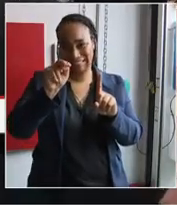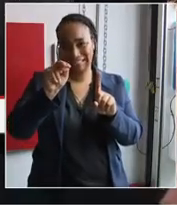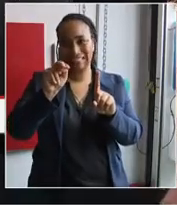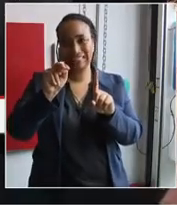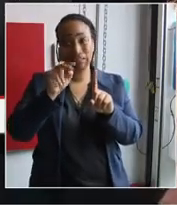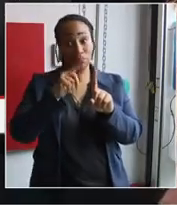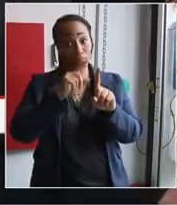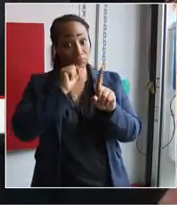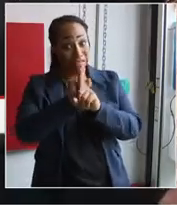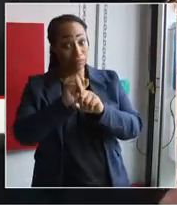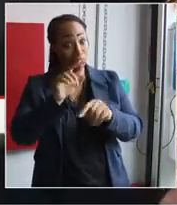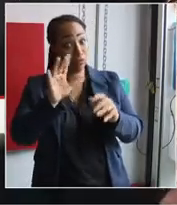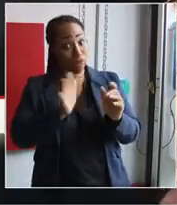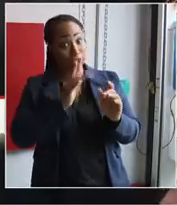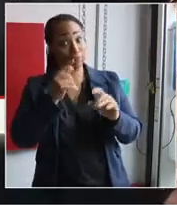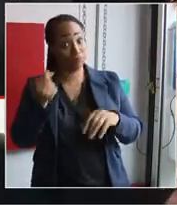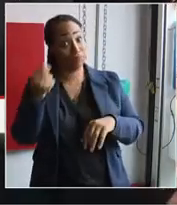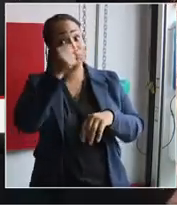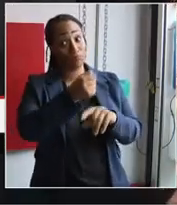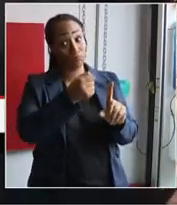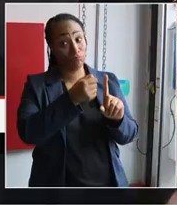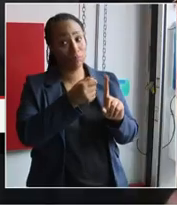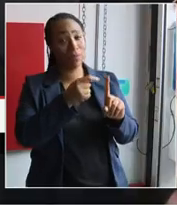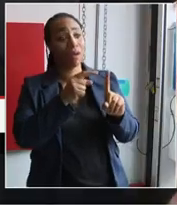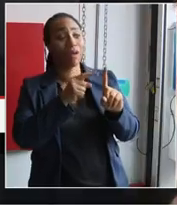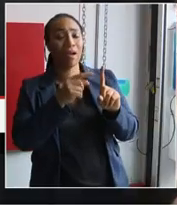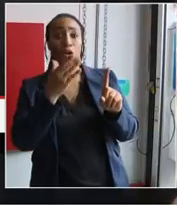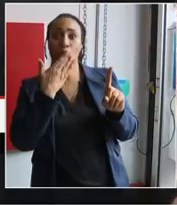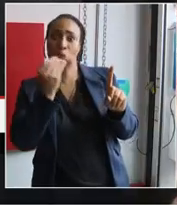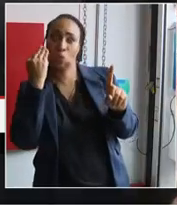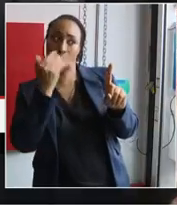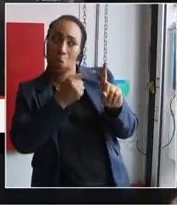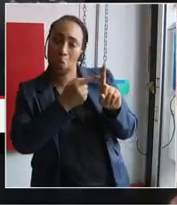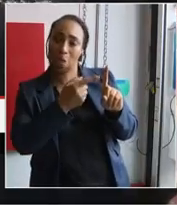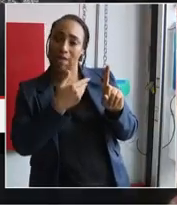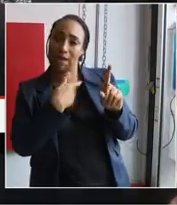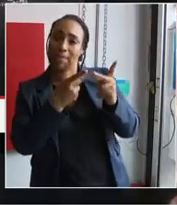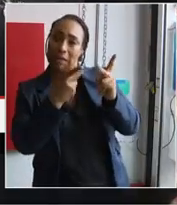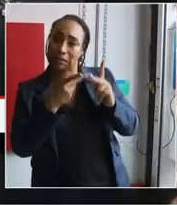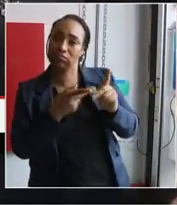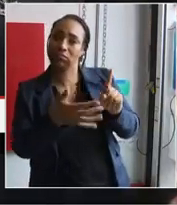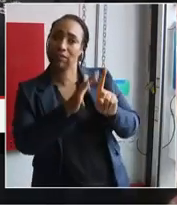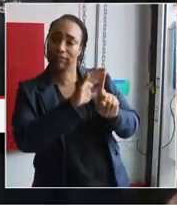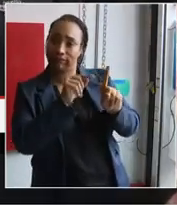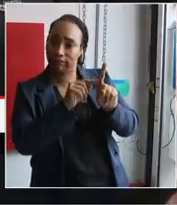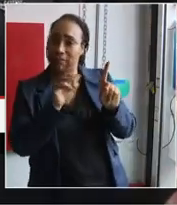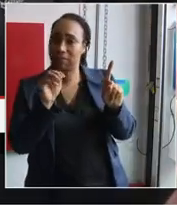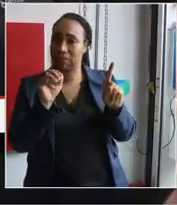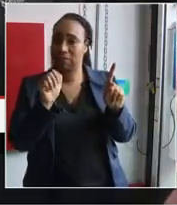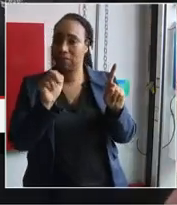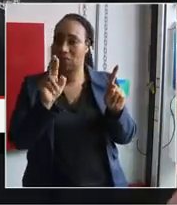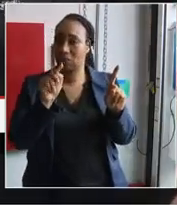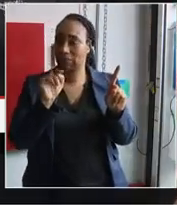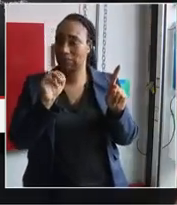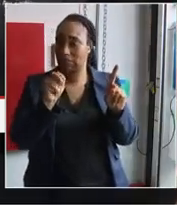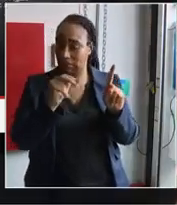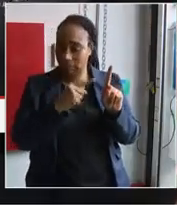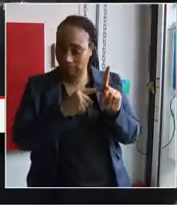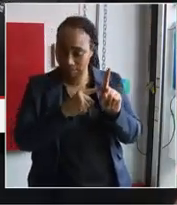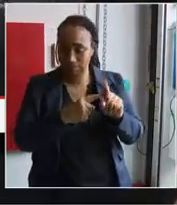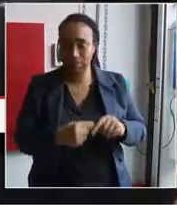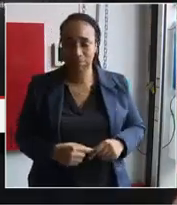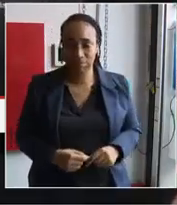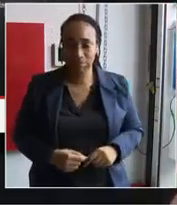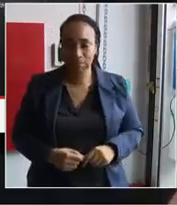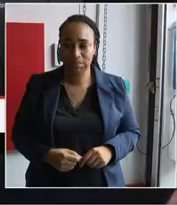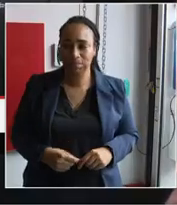be working with. Any updates on the alleged executive order that President Trump has talked about in terms of public safety? I'll leave that to you